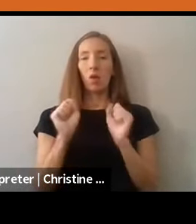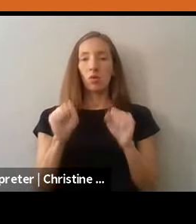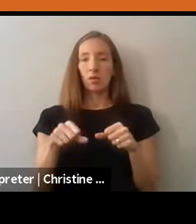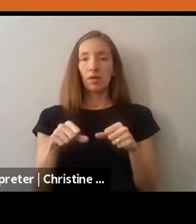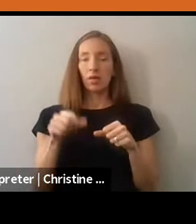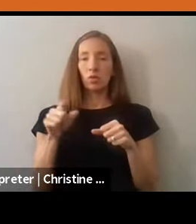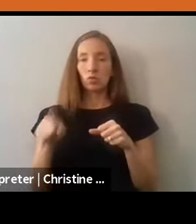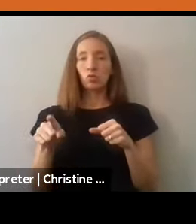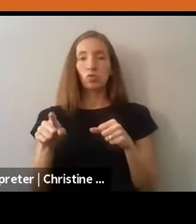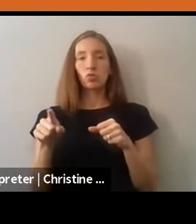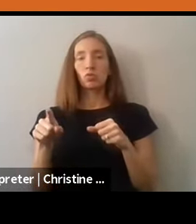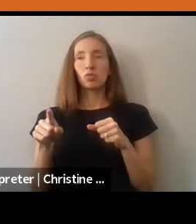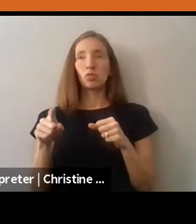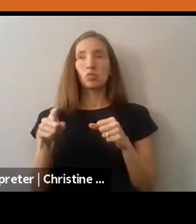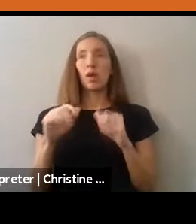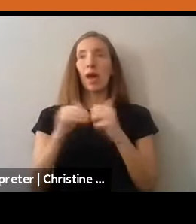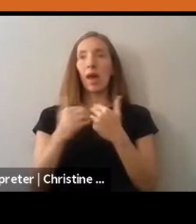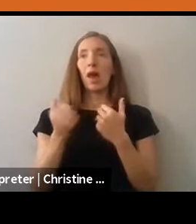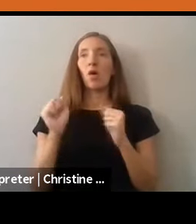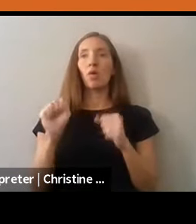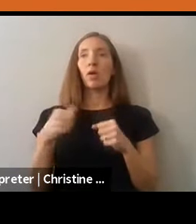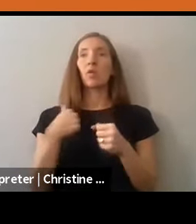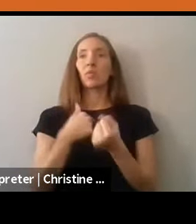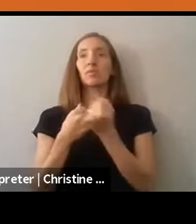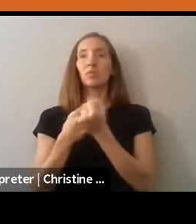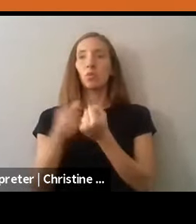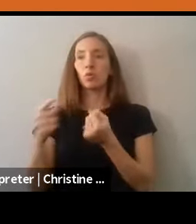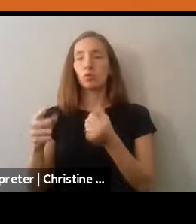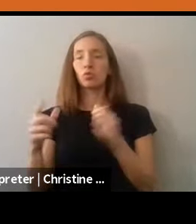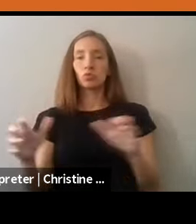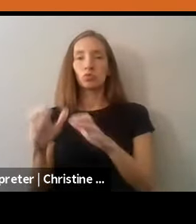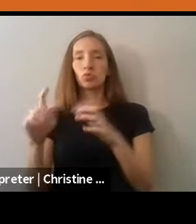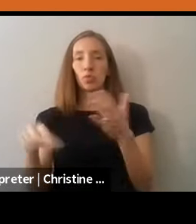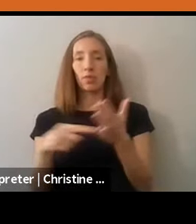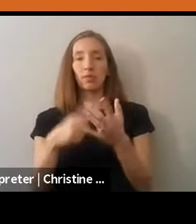be supported to do this work?